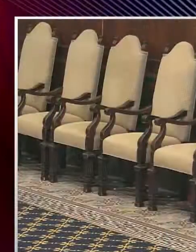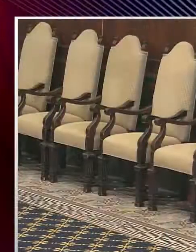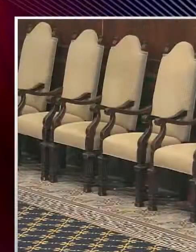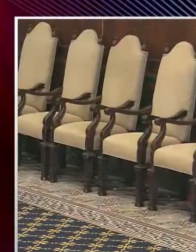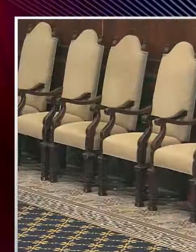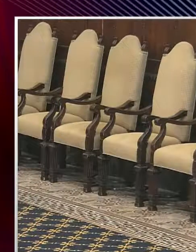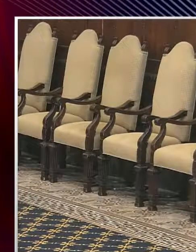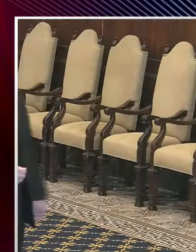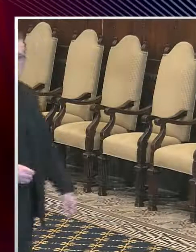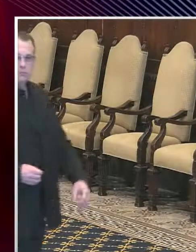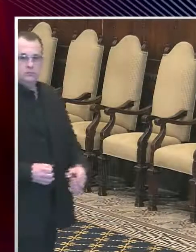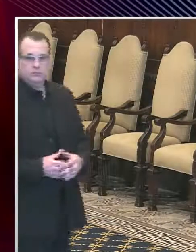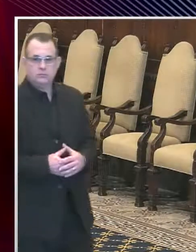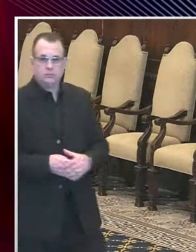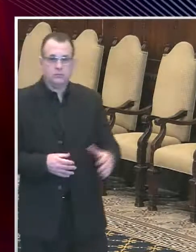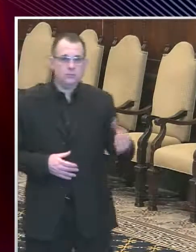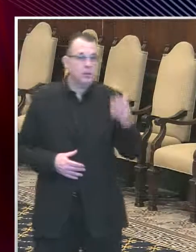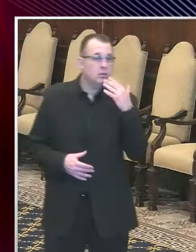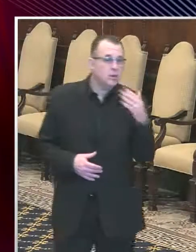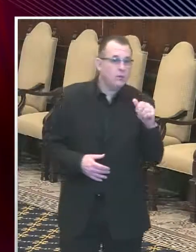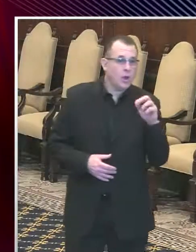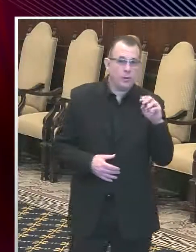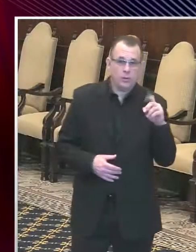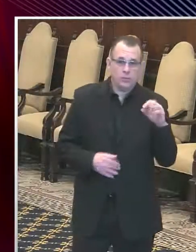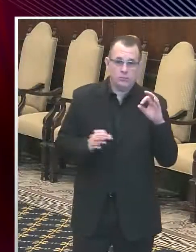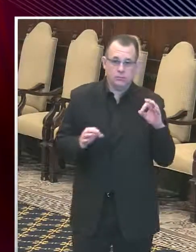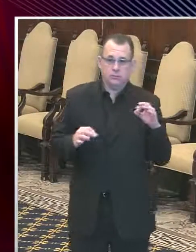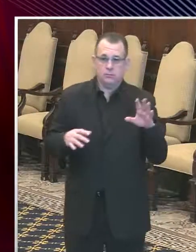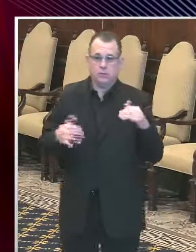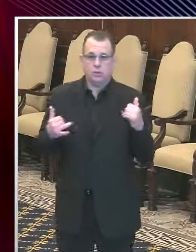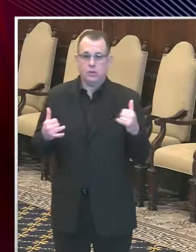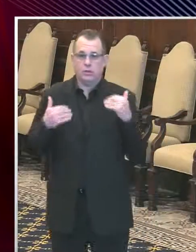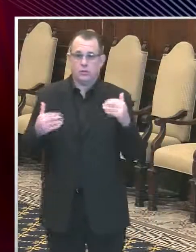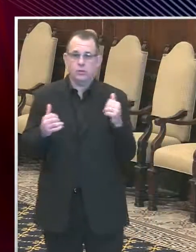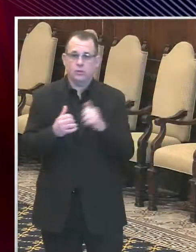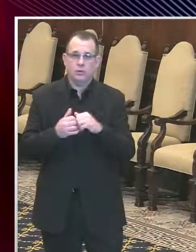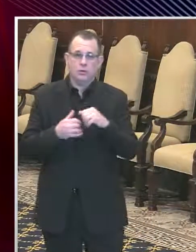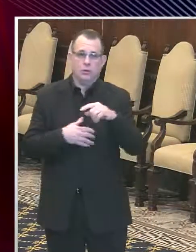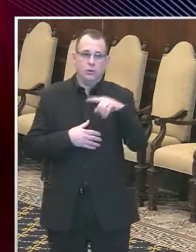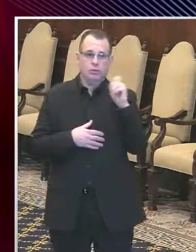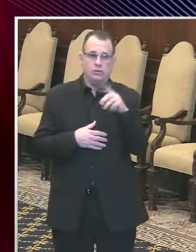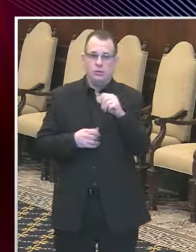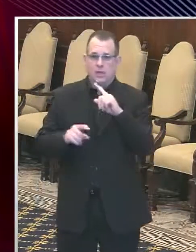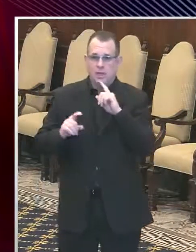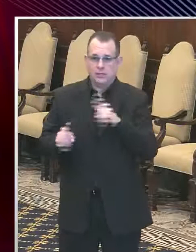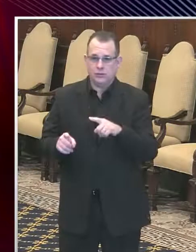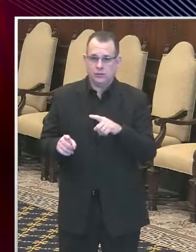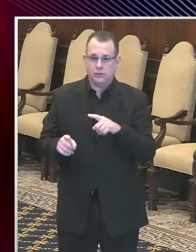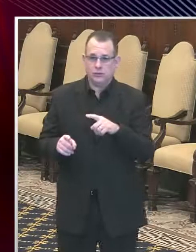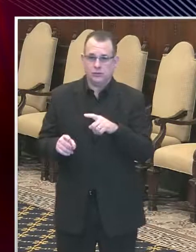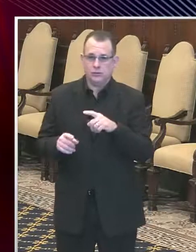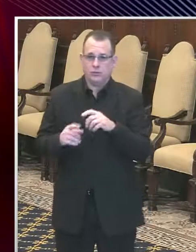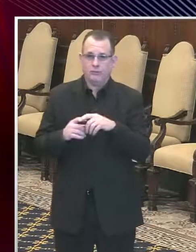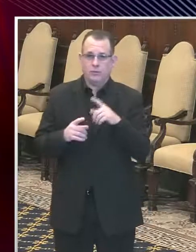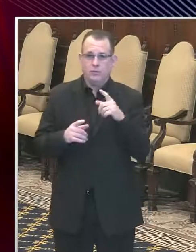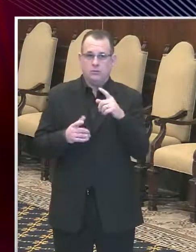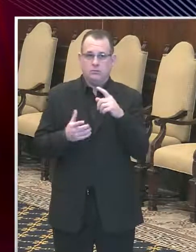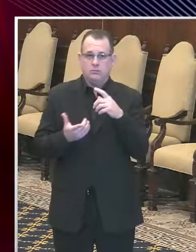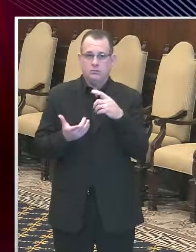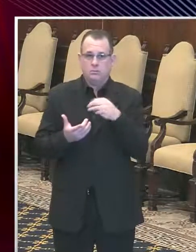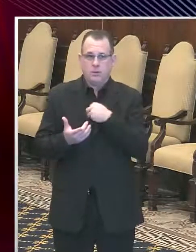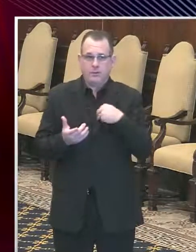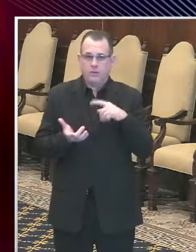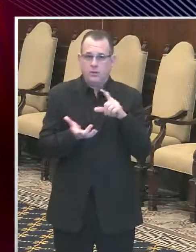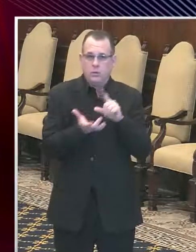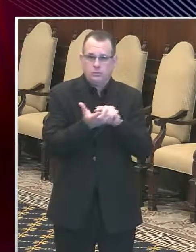Thank you, Armando. We are now going to move to our Q&A portion for the members of media who are logged in today. I'd like to